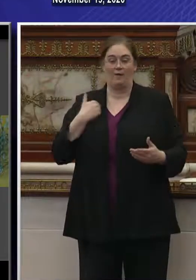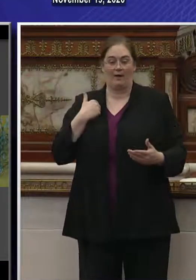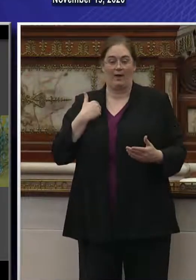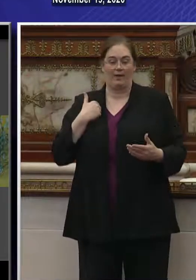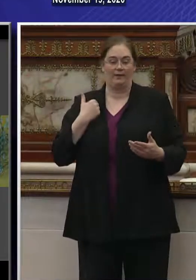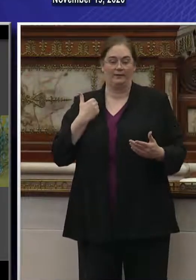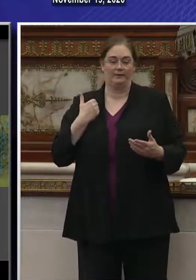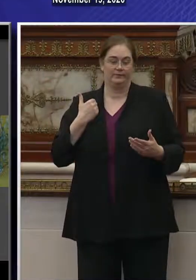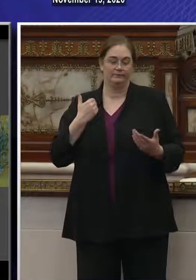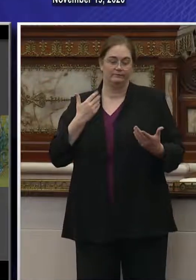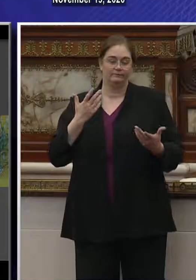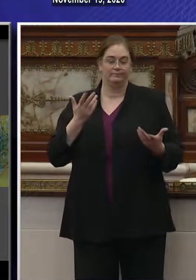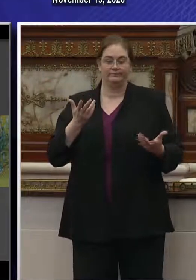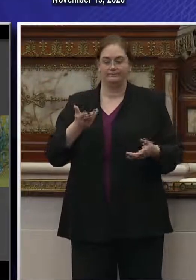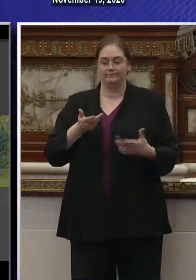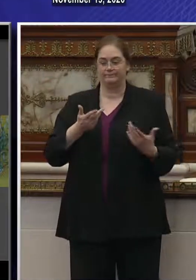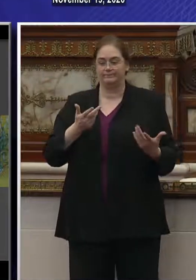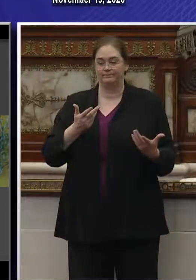adverse